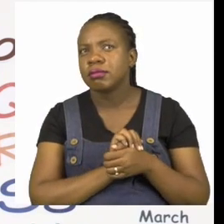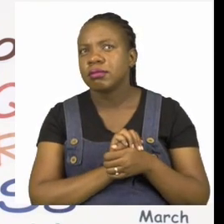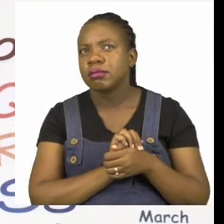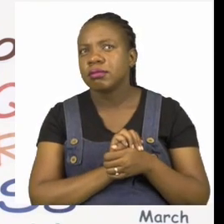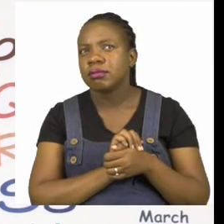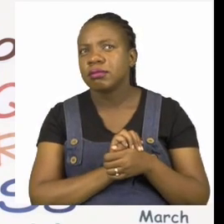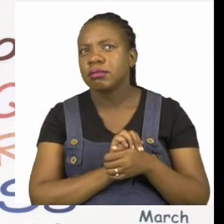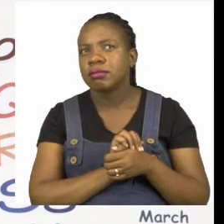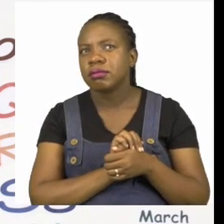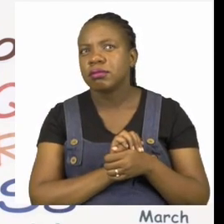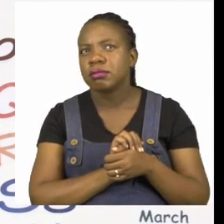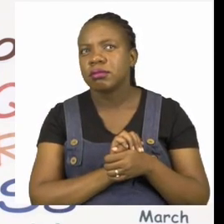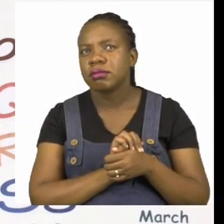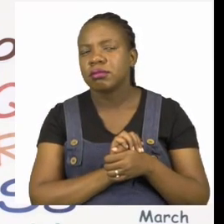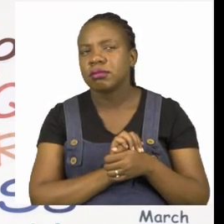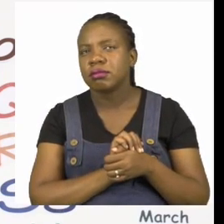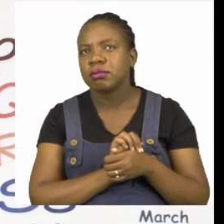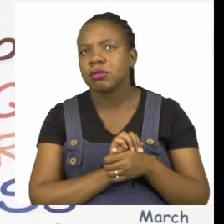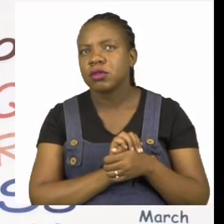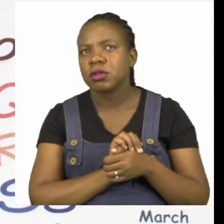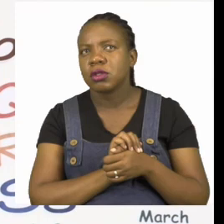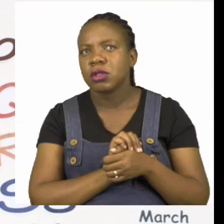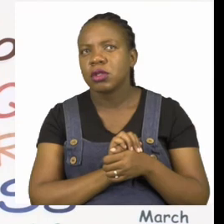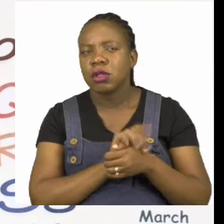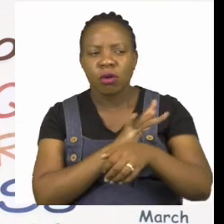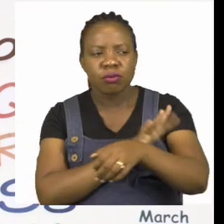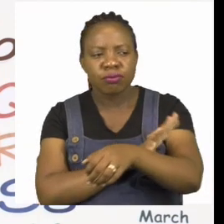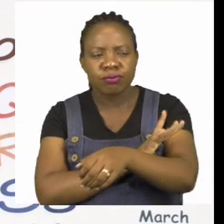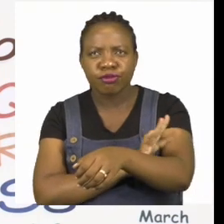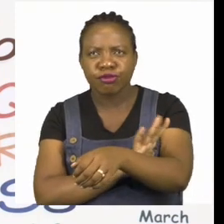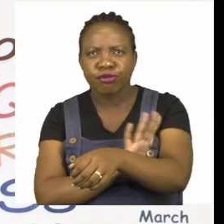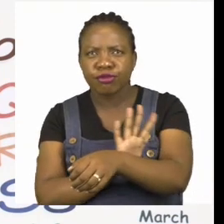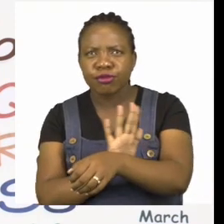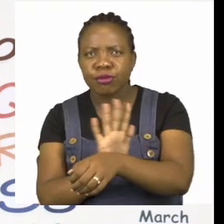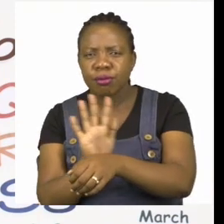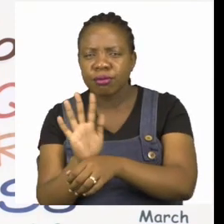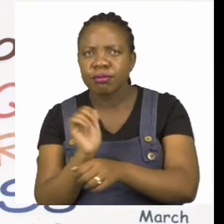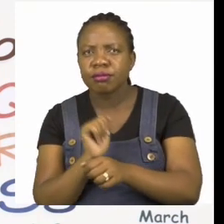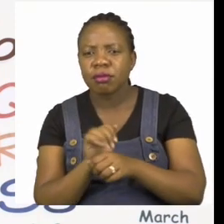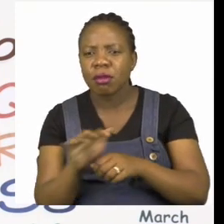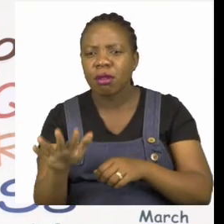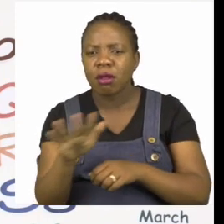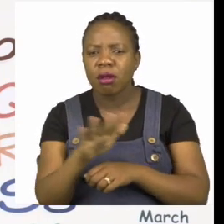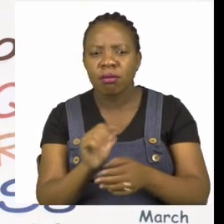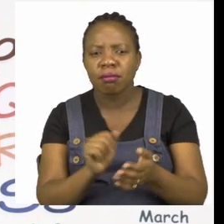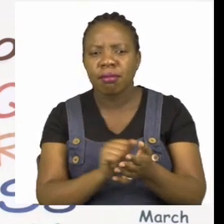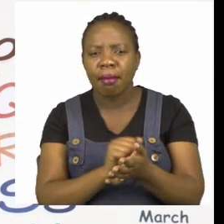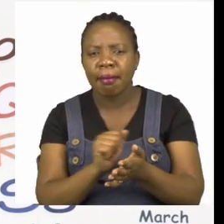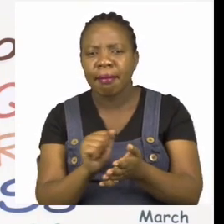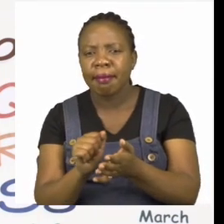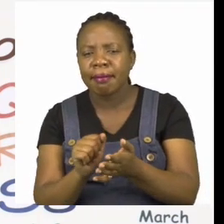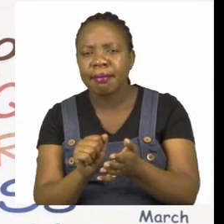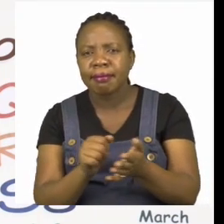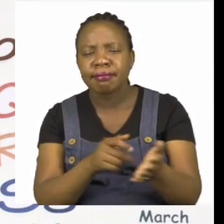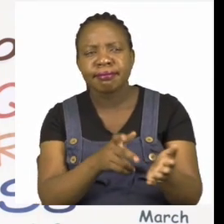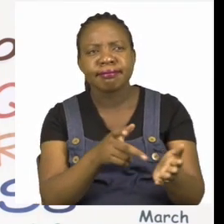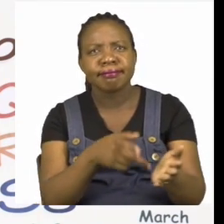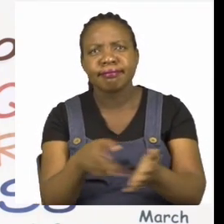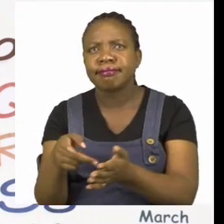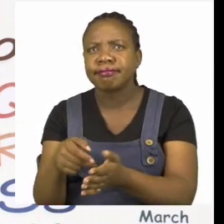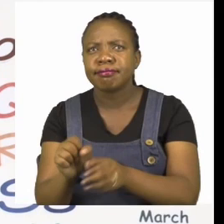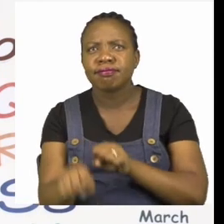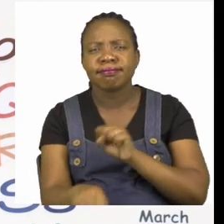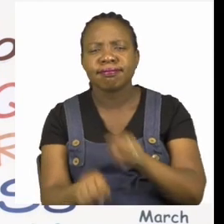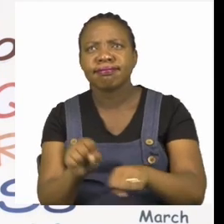wool. And it likes to run in the field, and it goes bah. Do we say